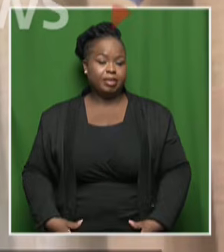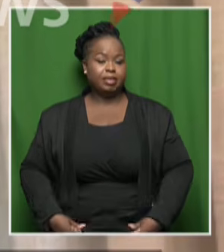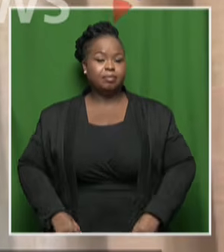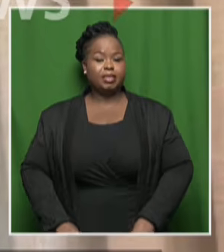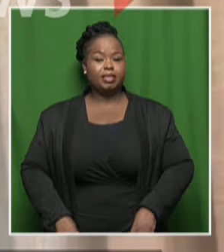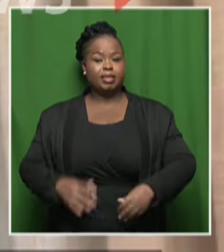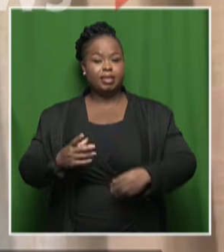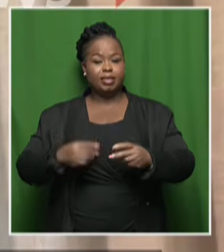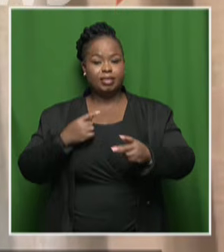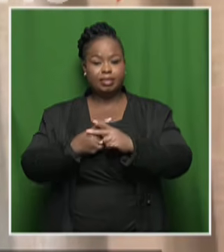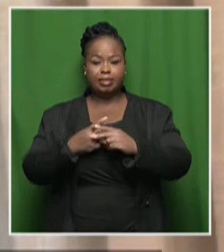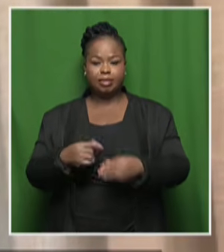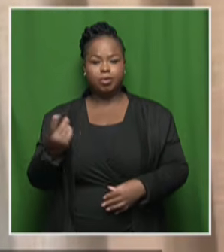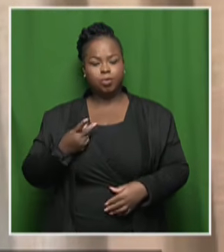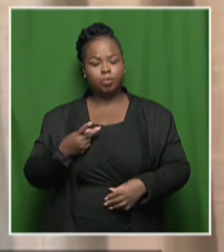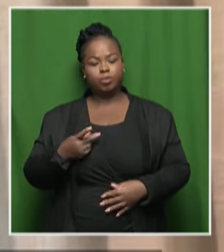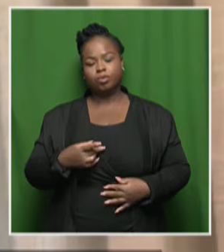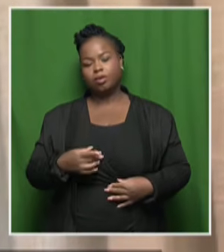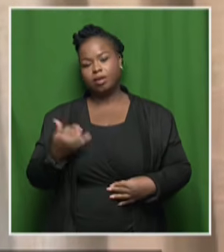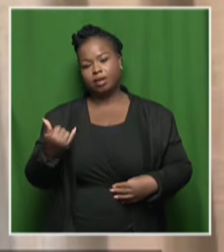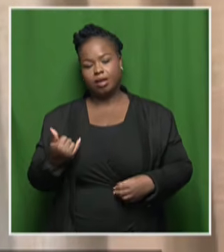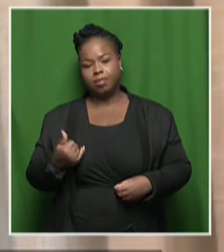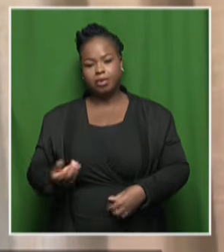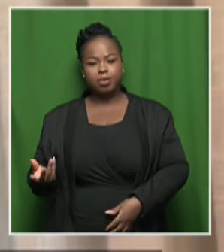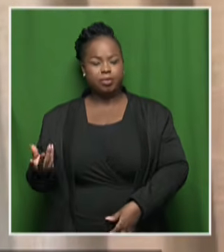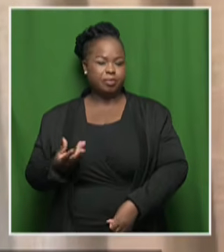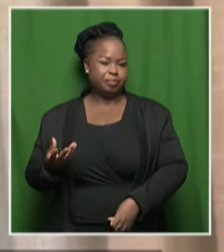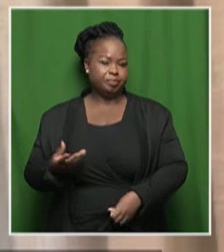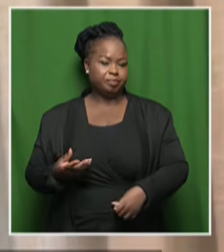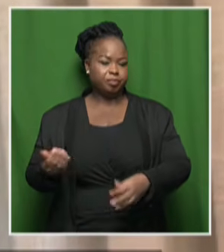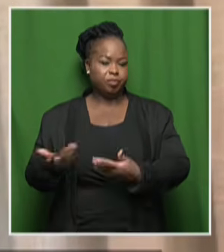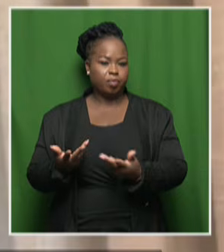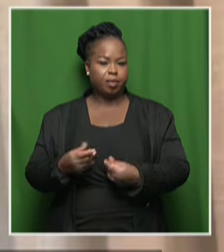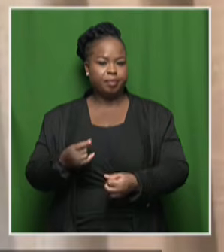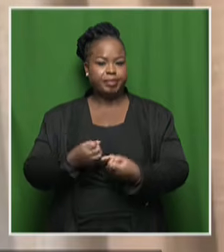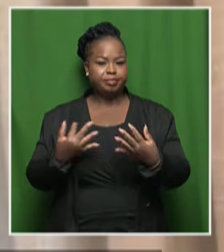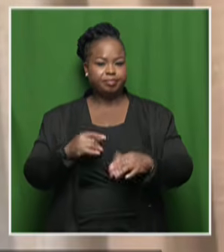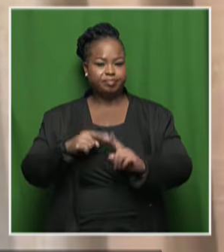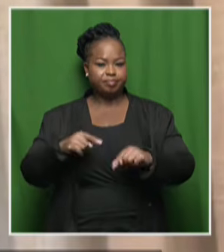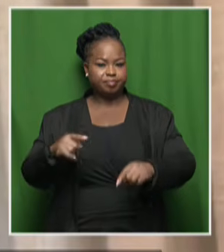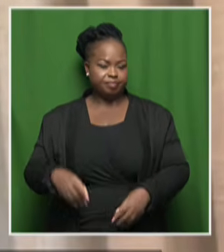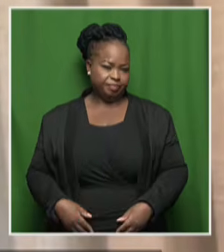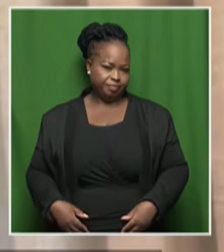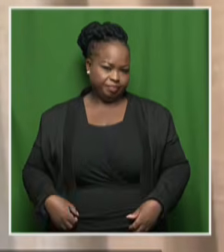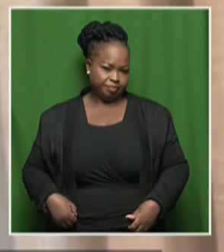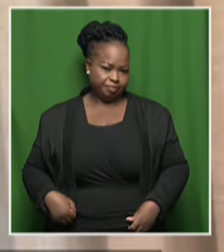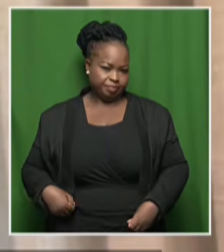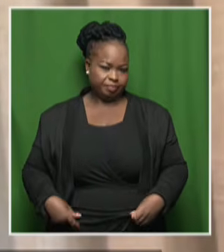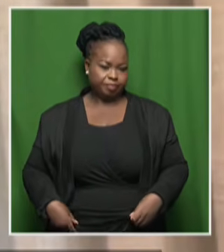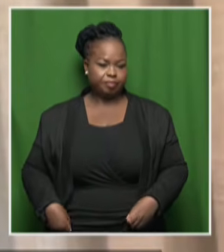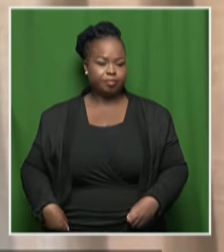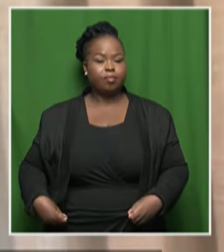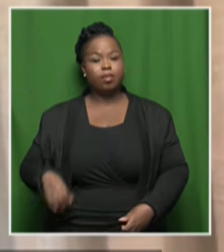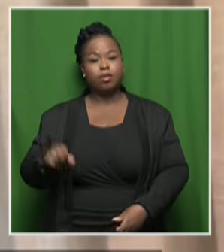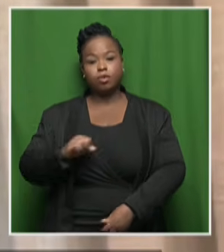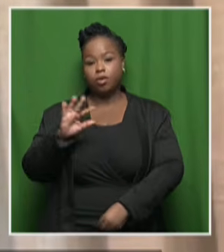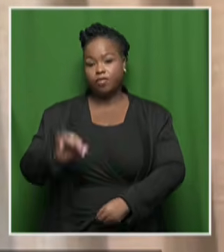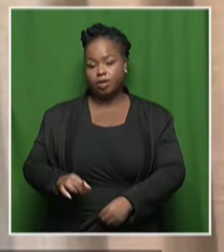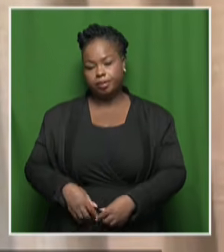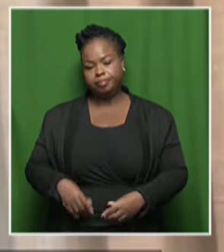year, just like you mentioned, more than ever, we're going to welcome galleries from South